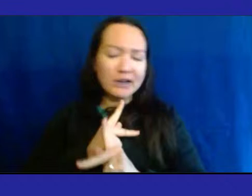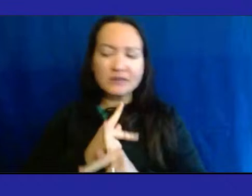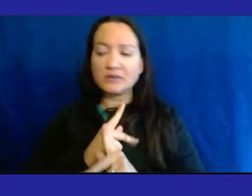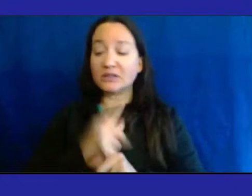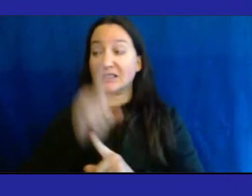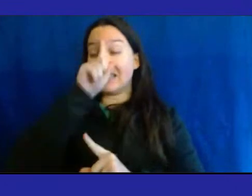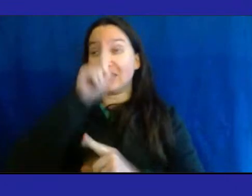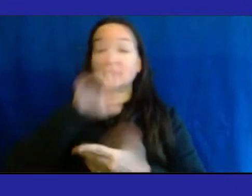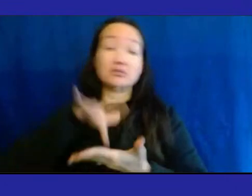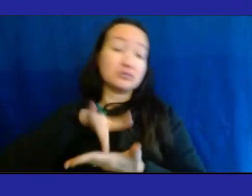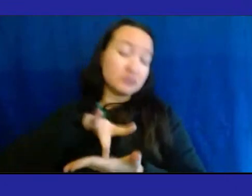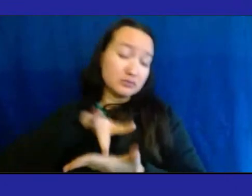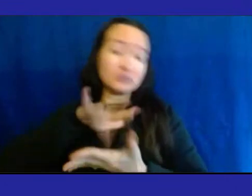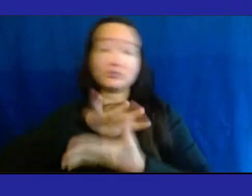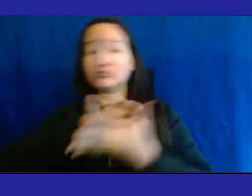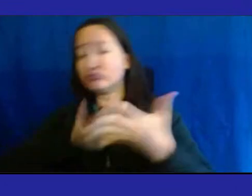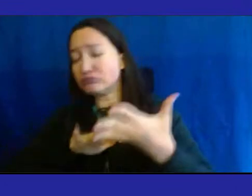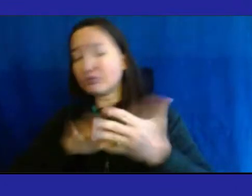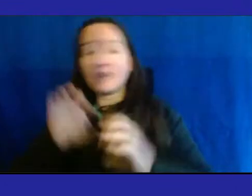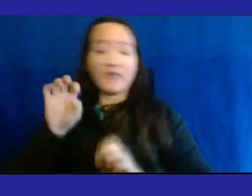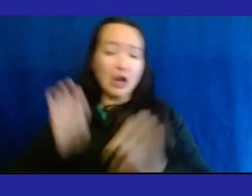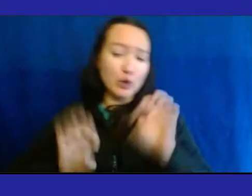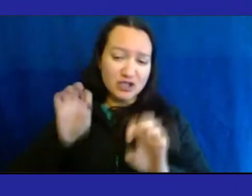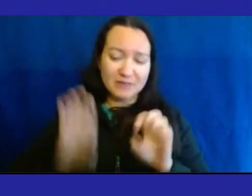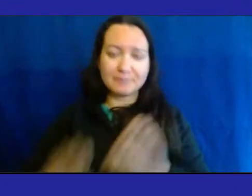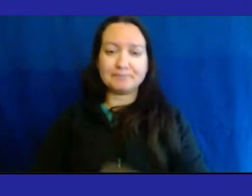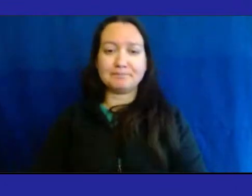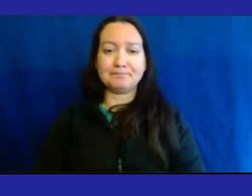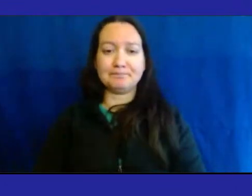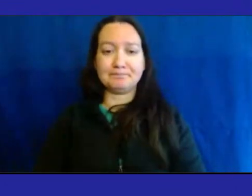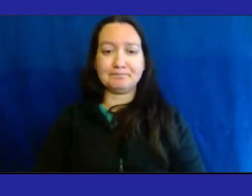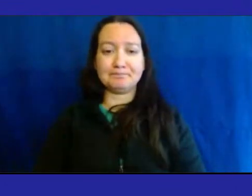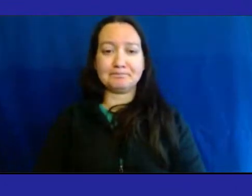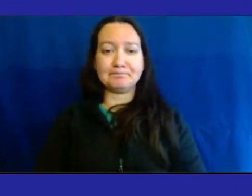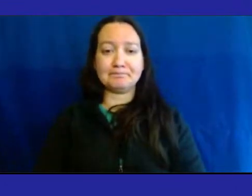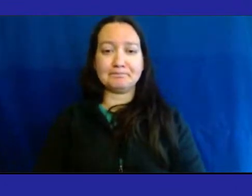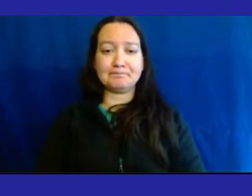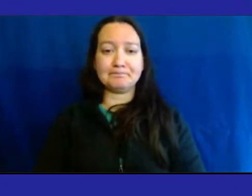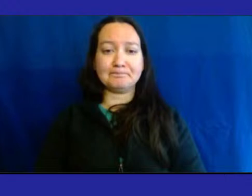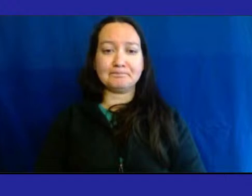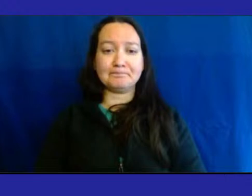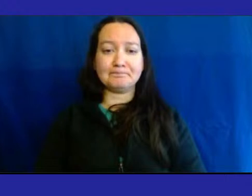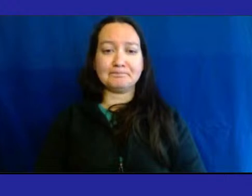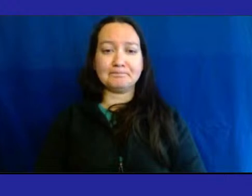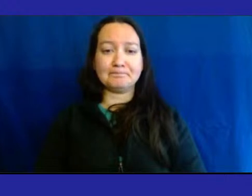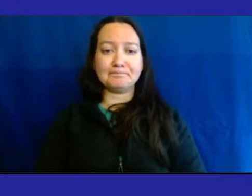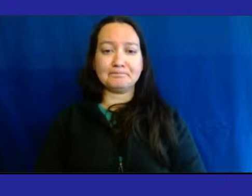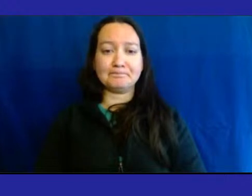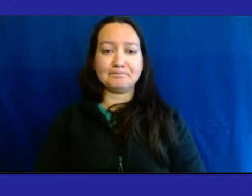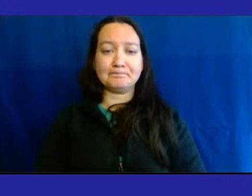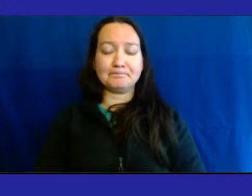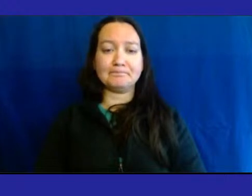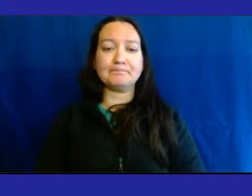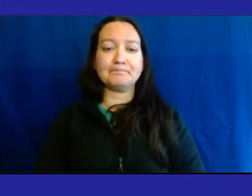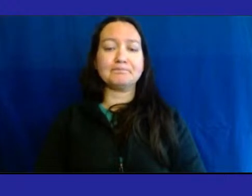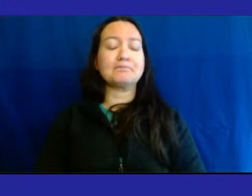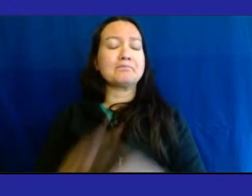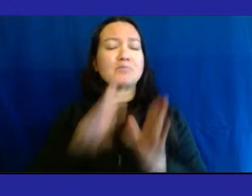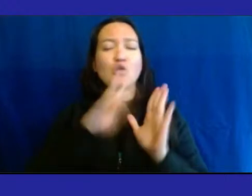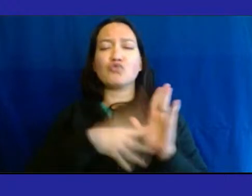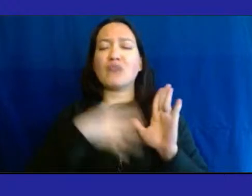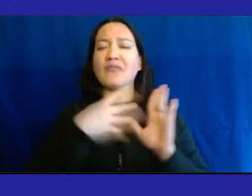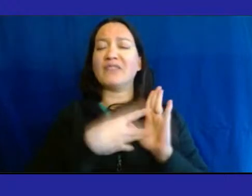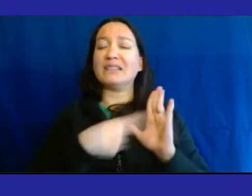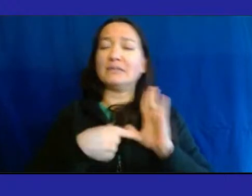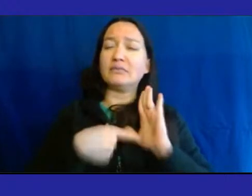and further evaluation by specialty care. So this graph shows that in terms of the impact of the